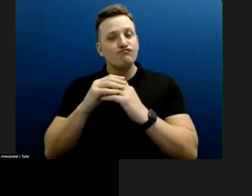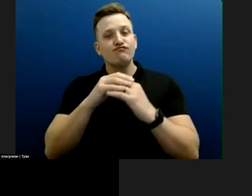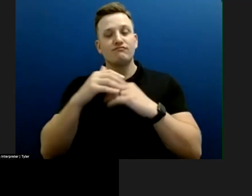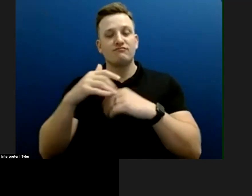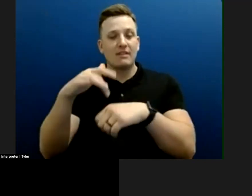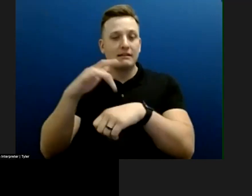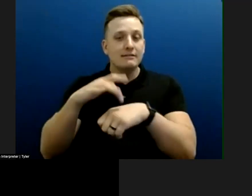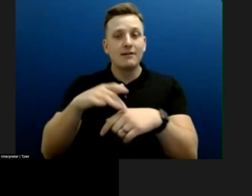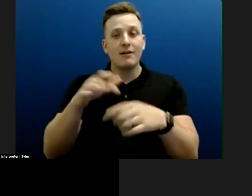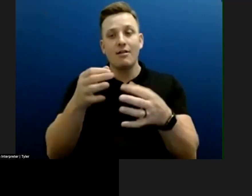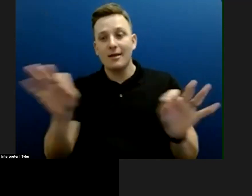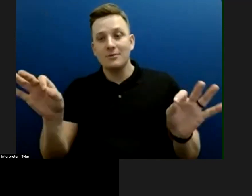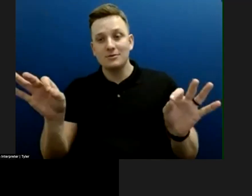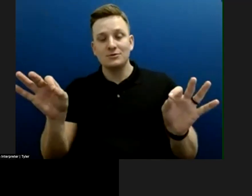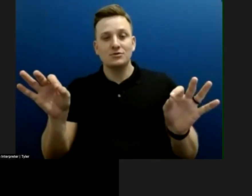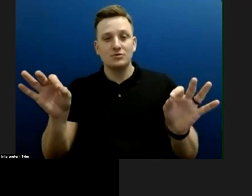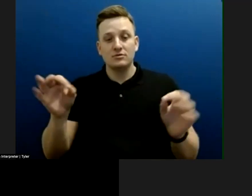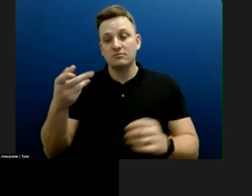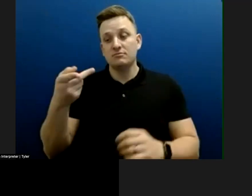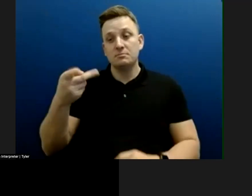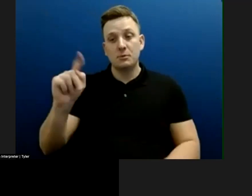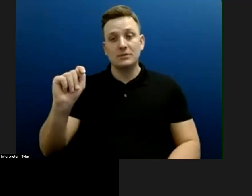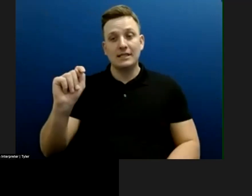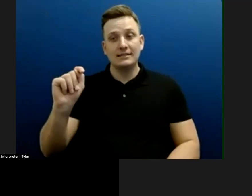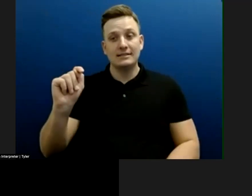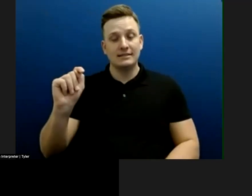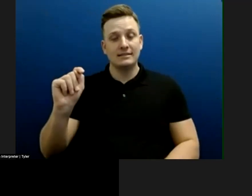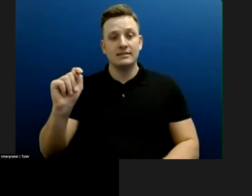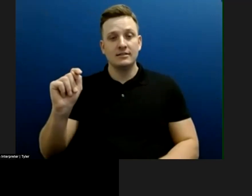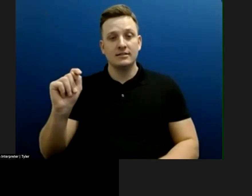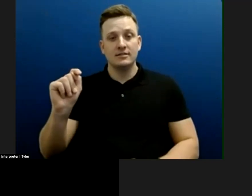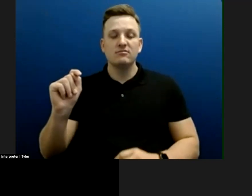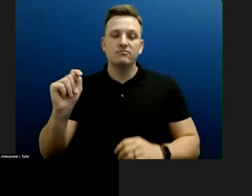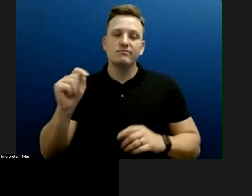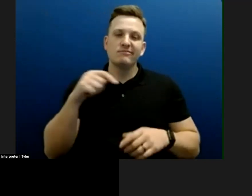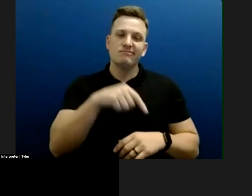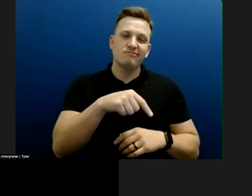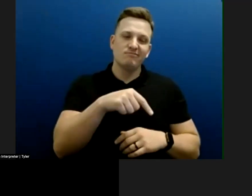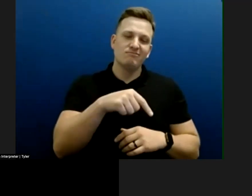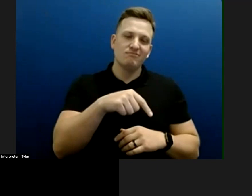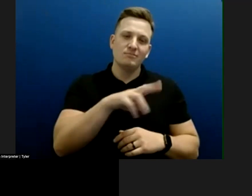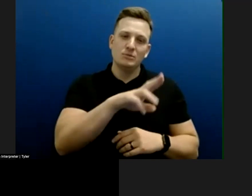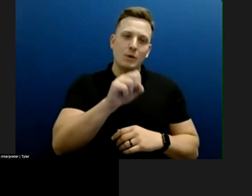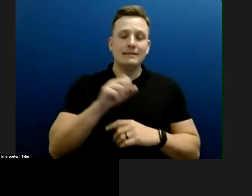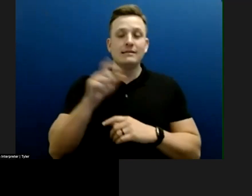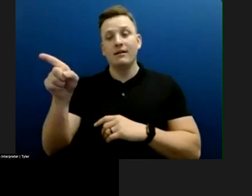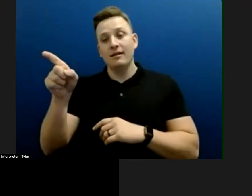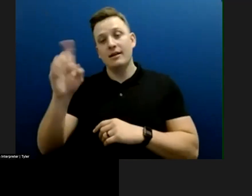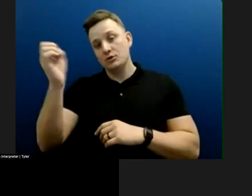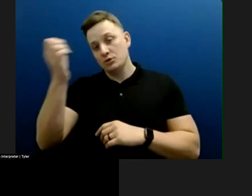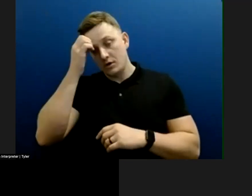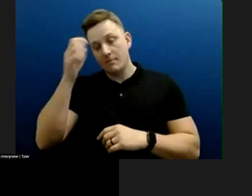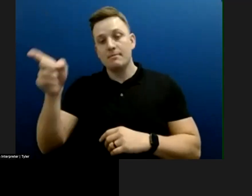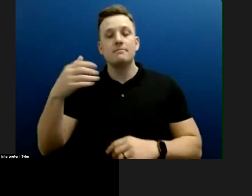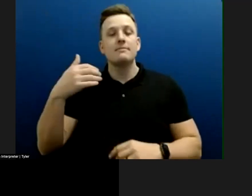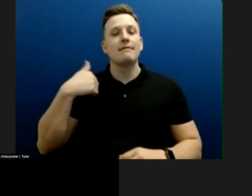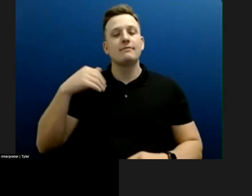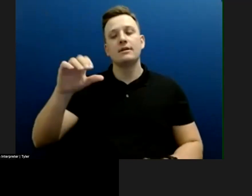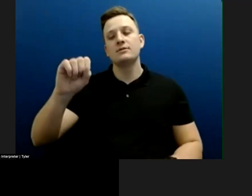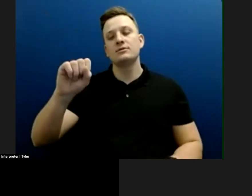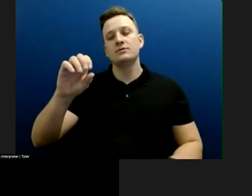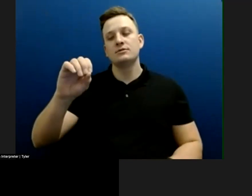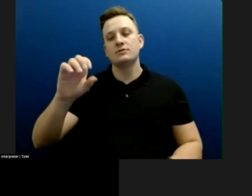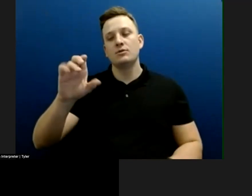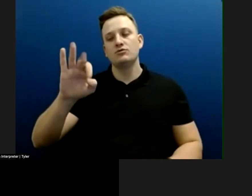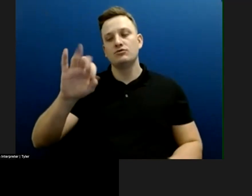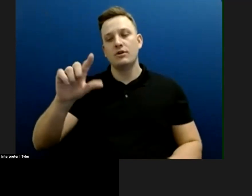language, the pro-tactile language, and in Europe there's an equivalent thing called social haptic communication. They're